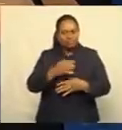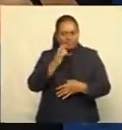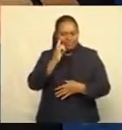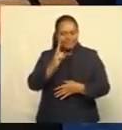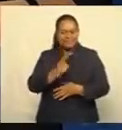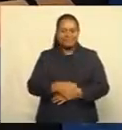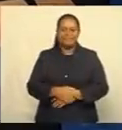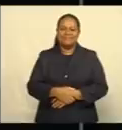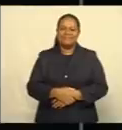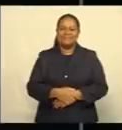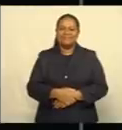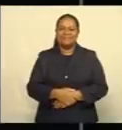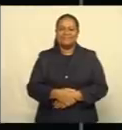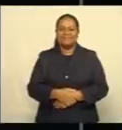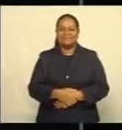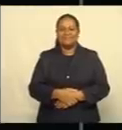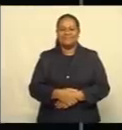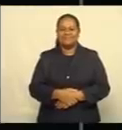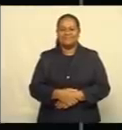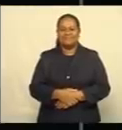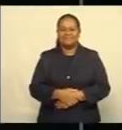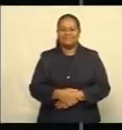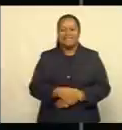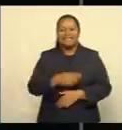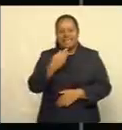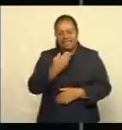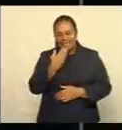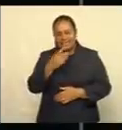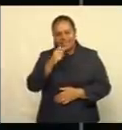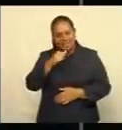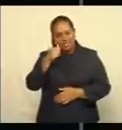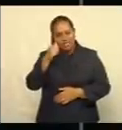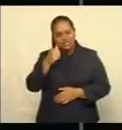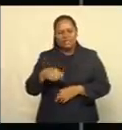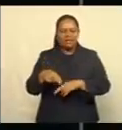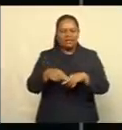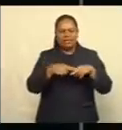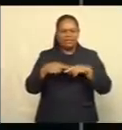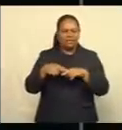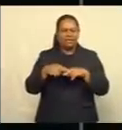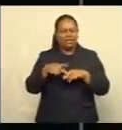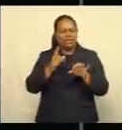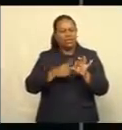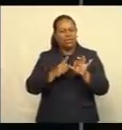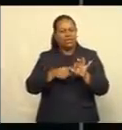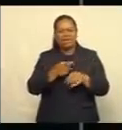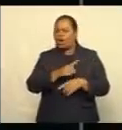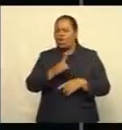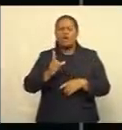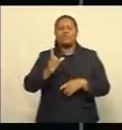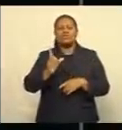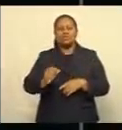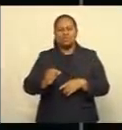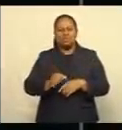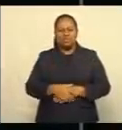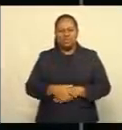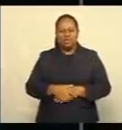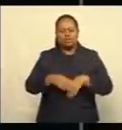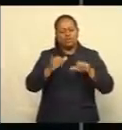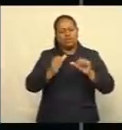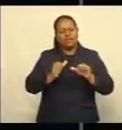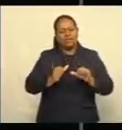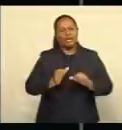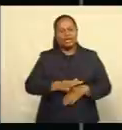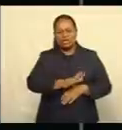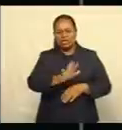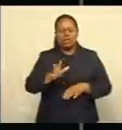Stay tuned. Thanks, Angie. In Fijian Pulse tonight, we ask, what preventative measures are you taking to protect your family